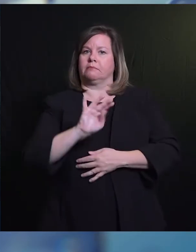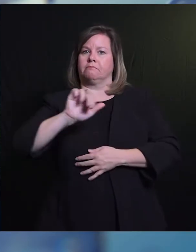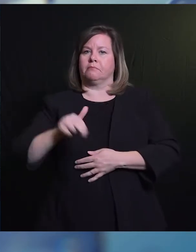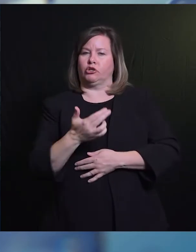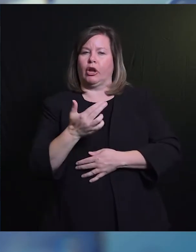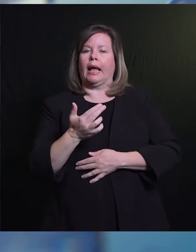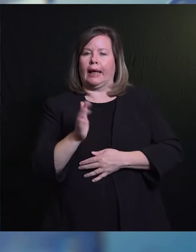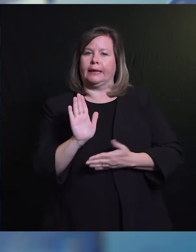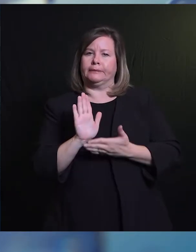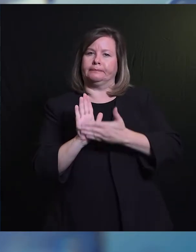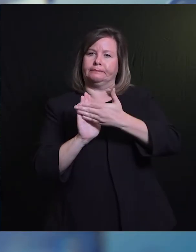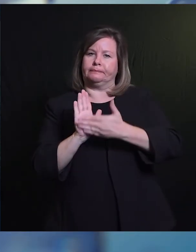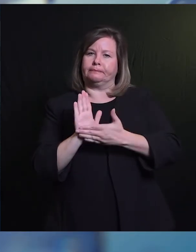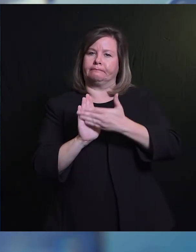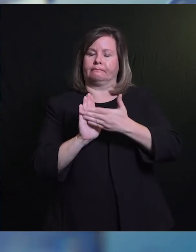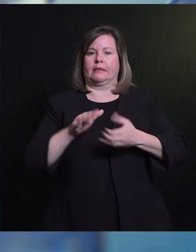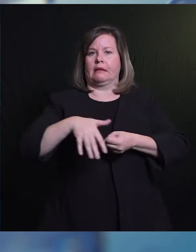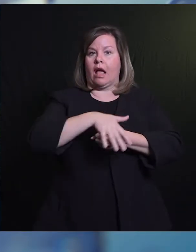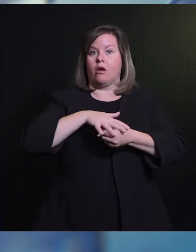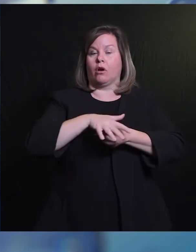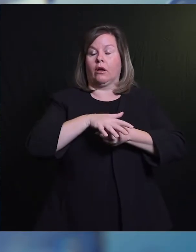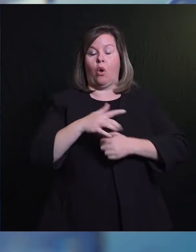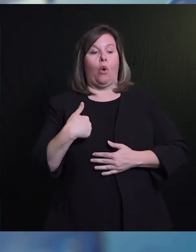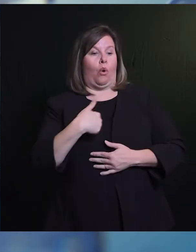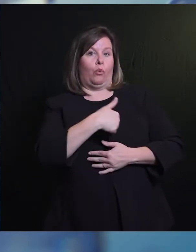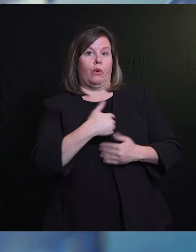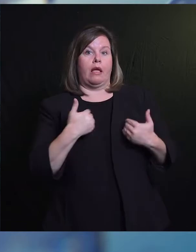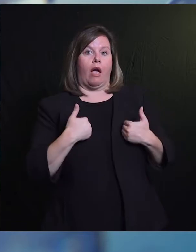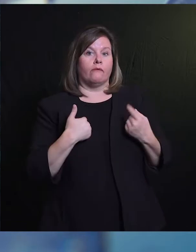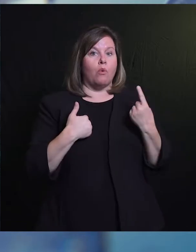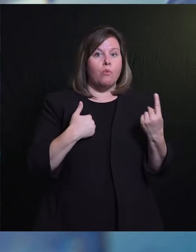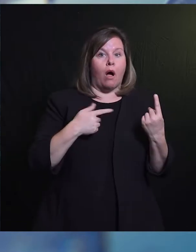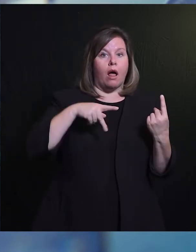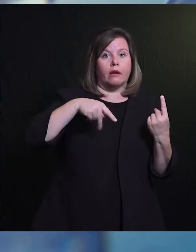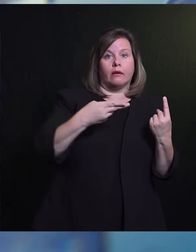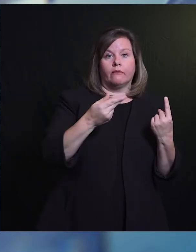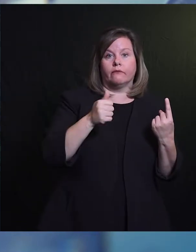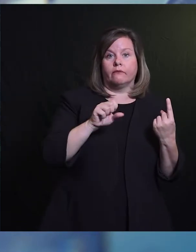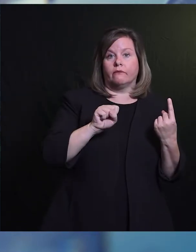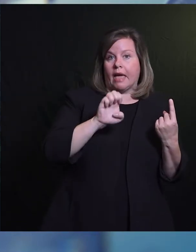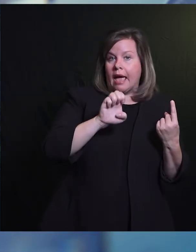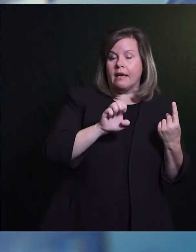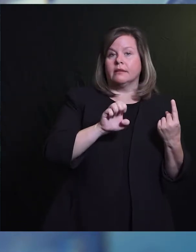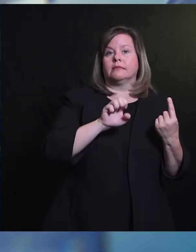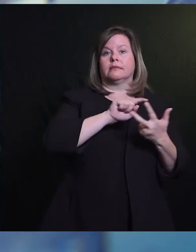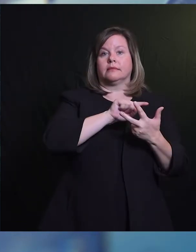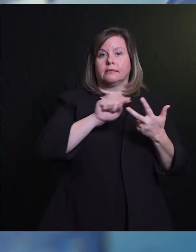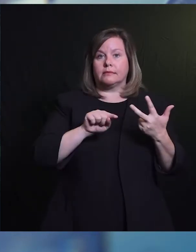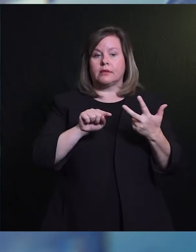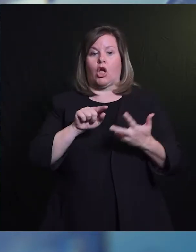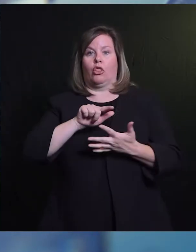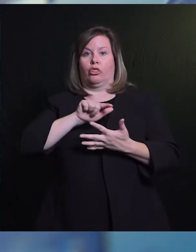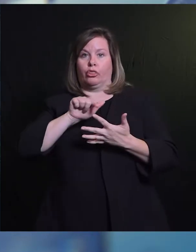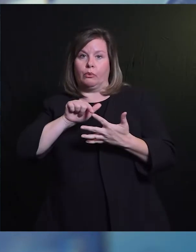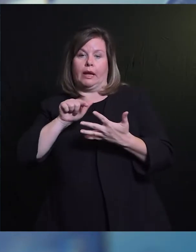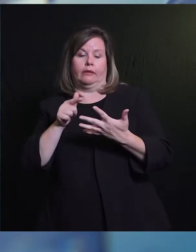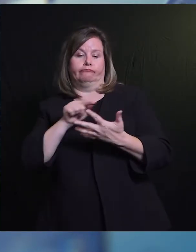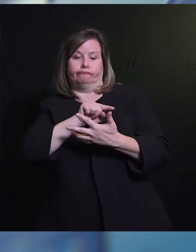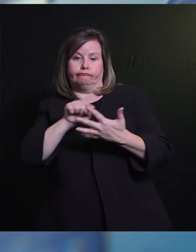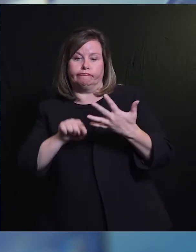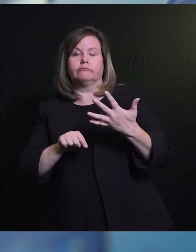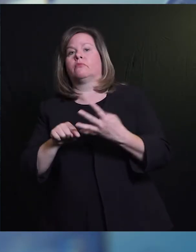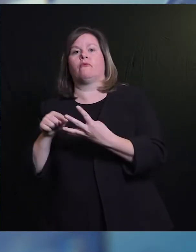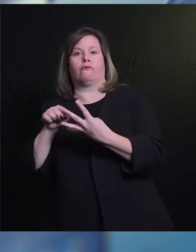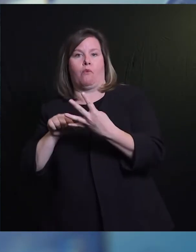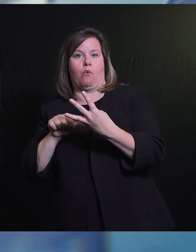at moving from one phase, we're in phase 3 right now, into the next phase, phase 4, like the regions in northern Michigan are